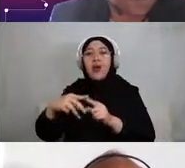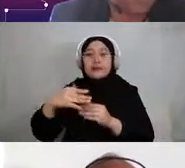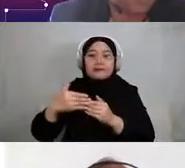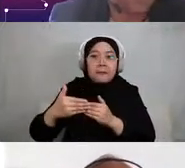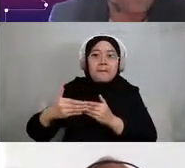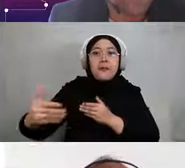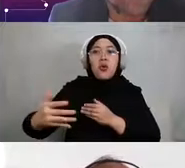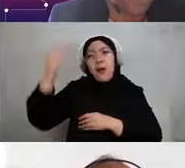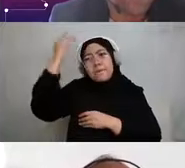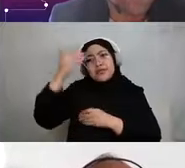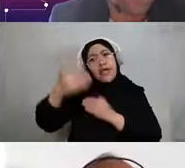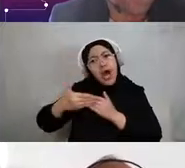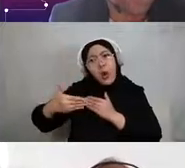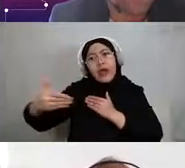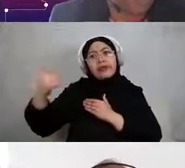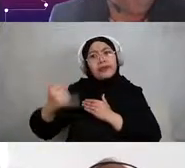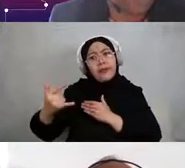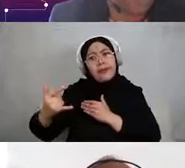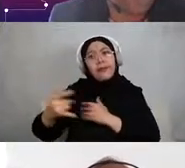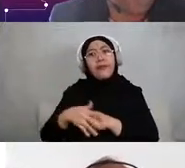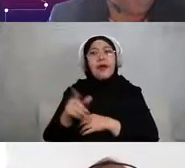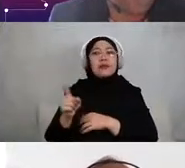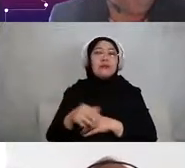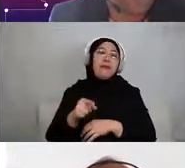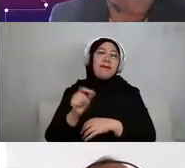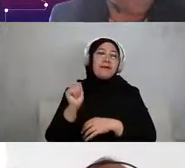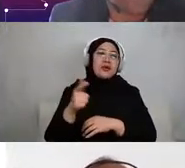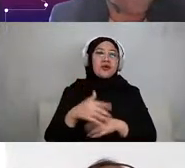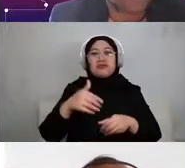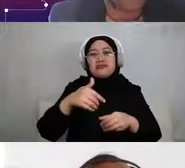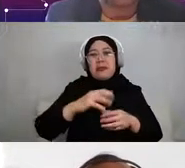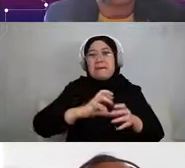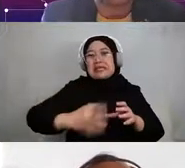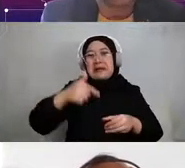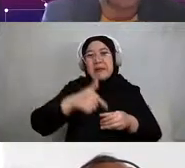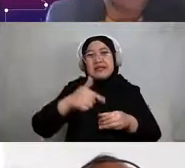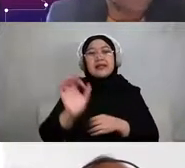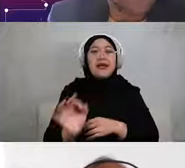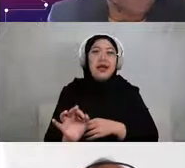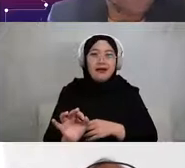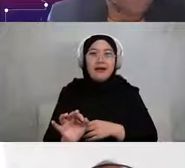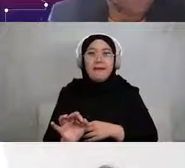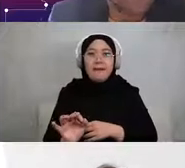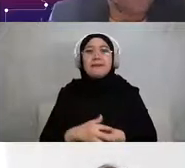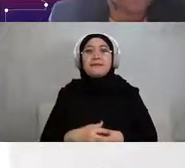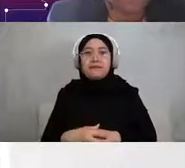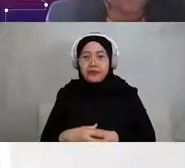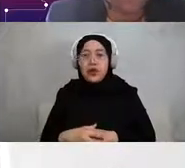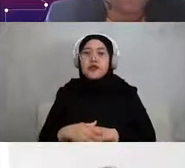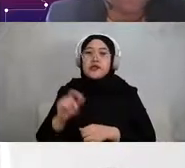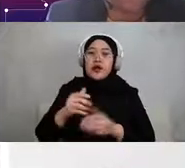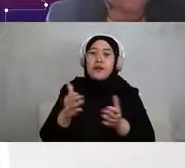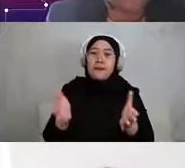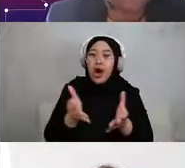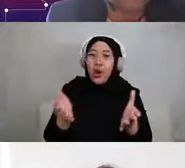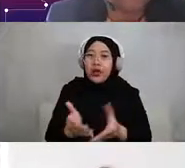engine, we have removed the transmission and all. So downtime is down for these buses. And the maintenance of these buses is very easy